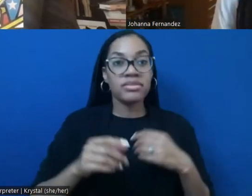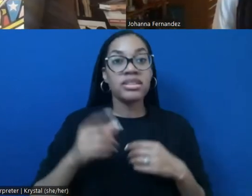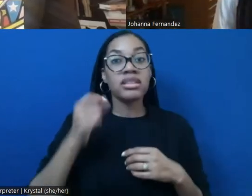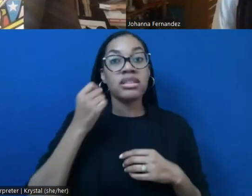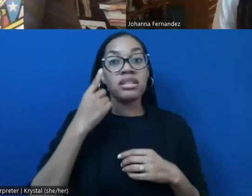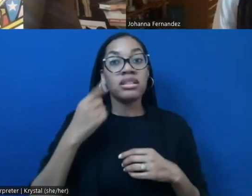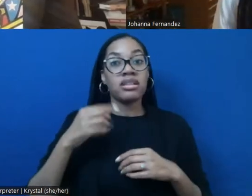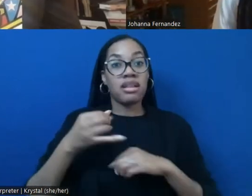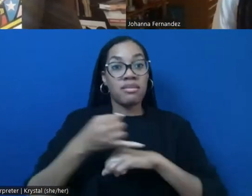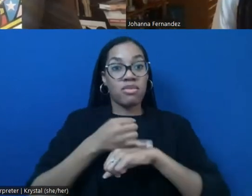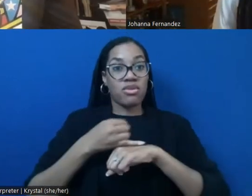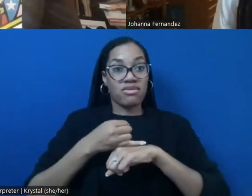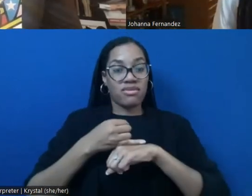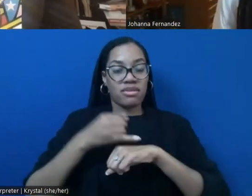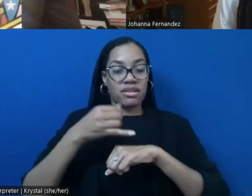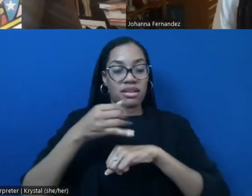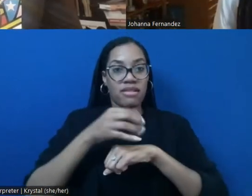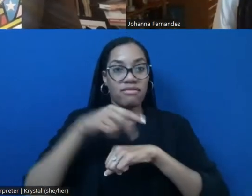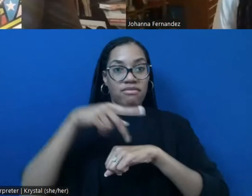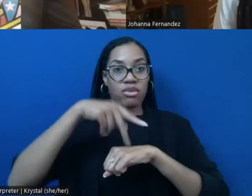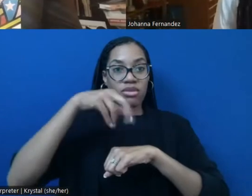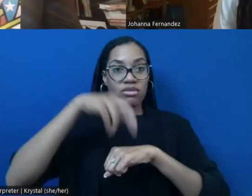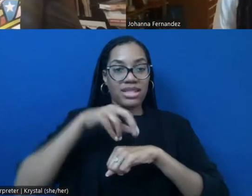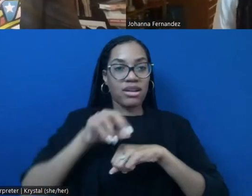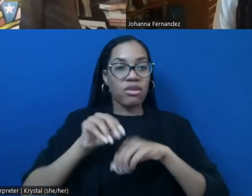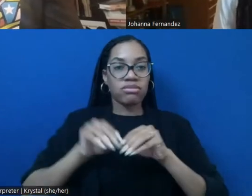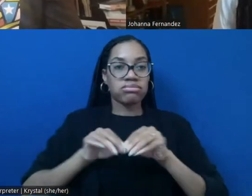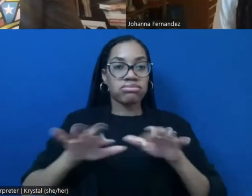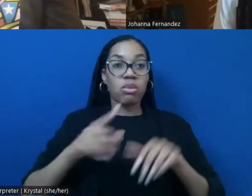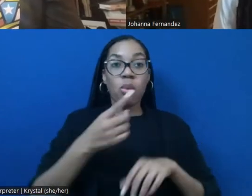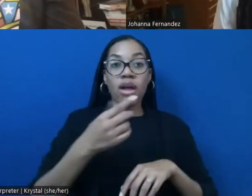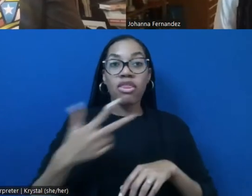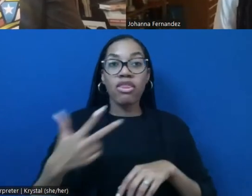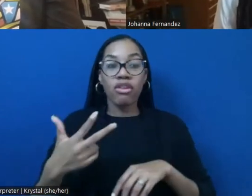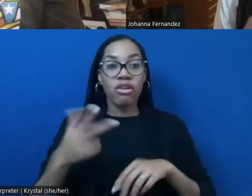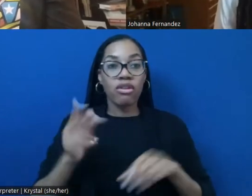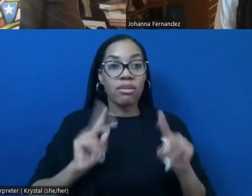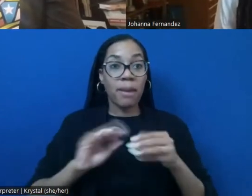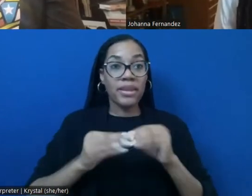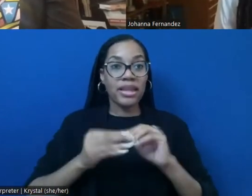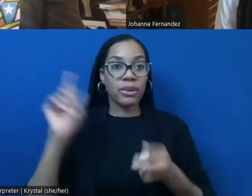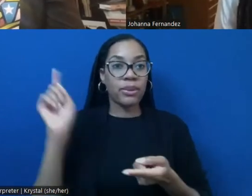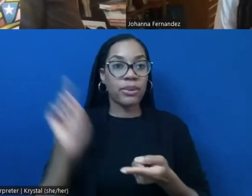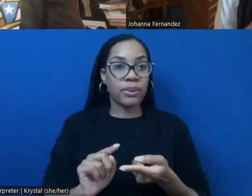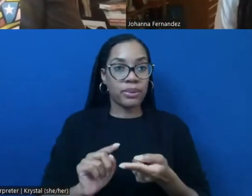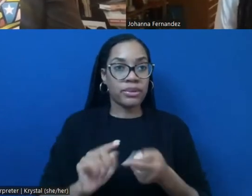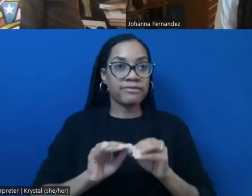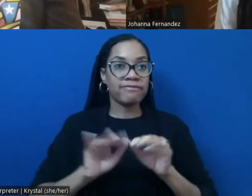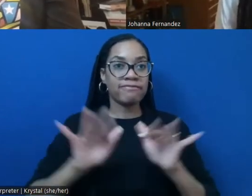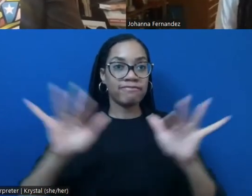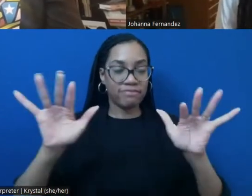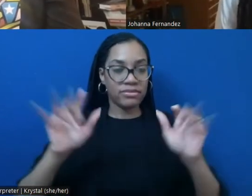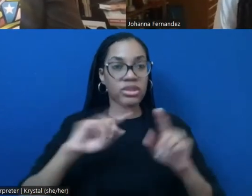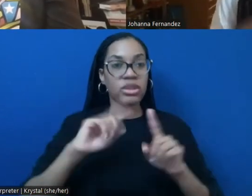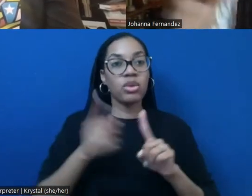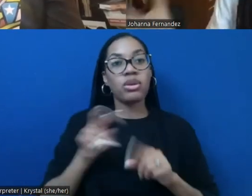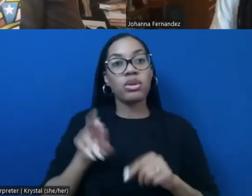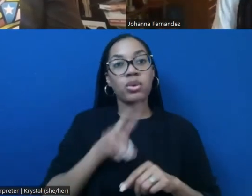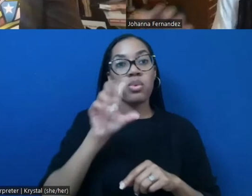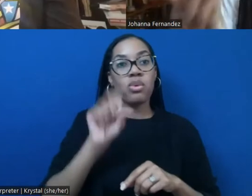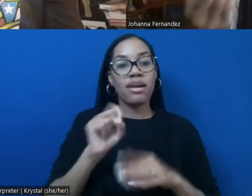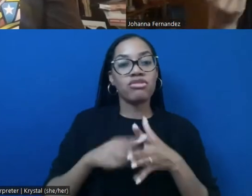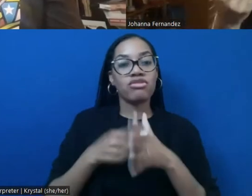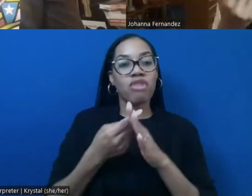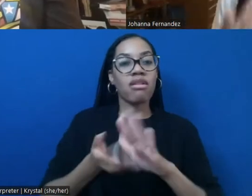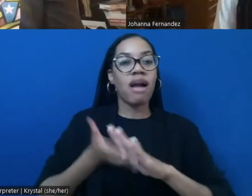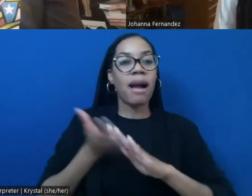displaced after the United States industrialization project on the island, Operation Bootstrap,